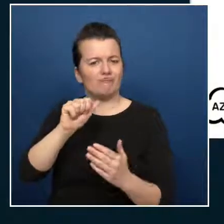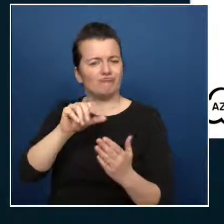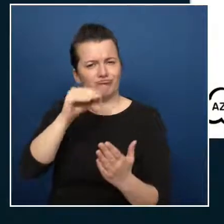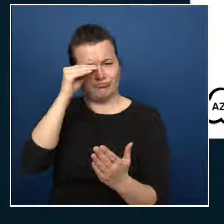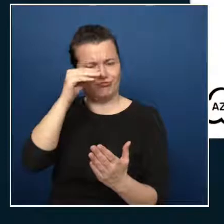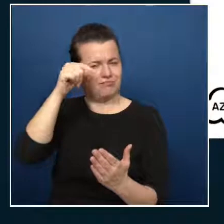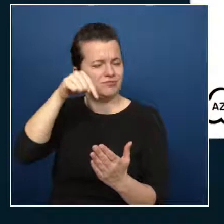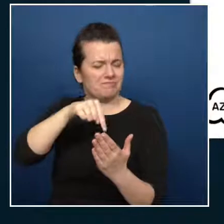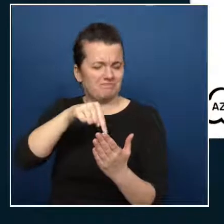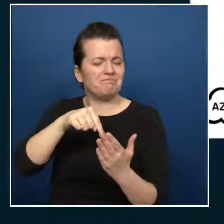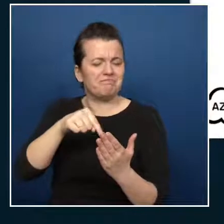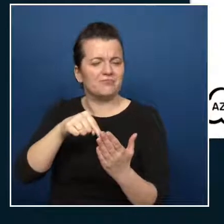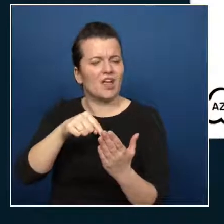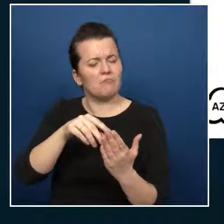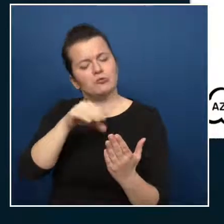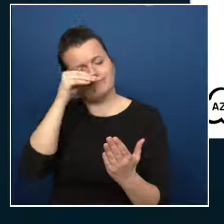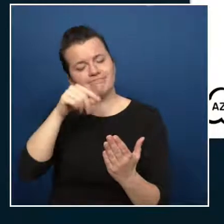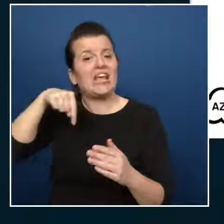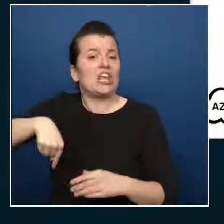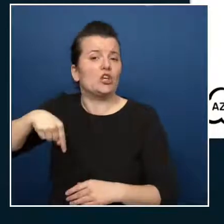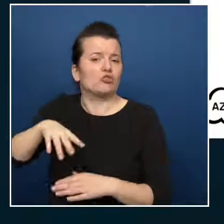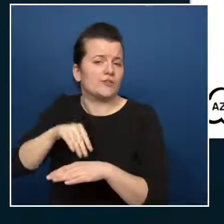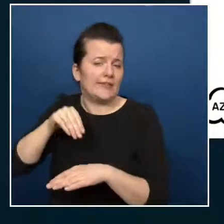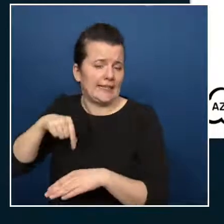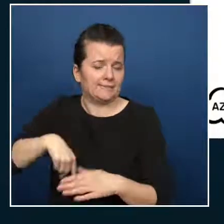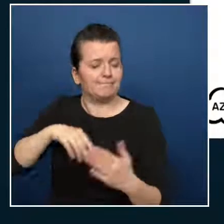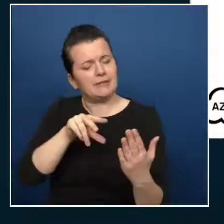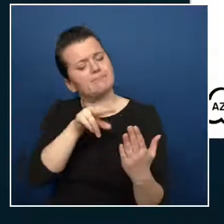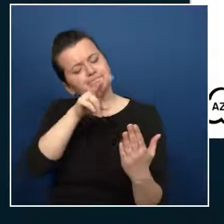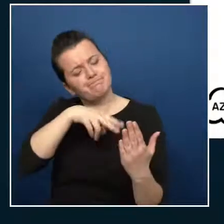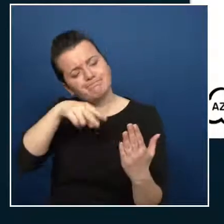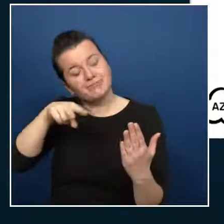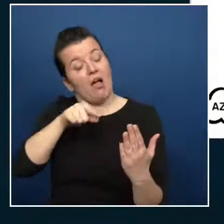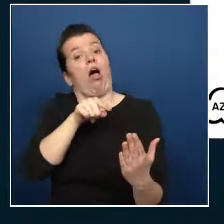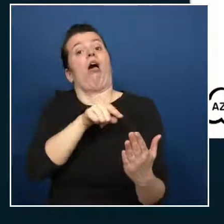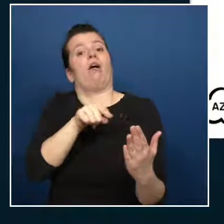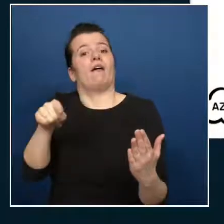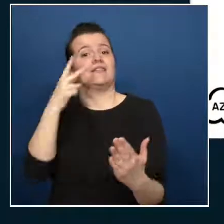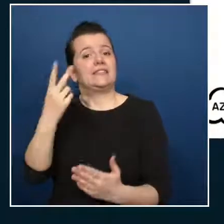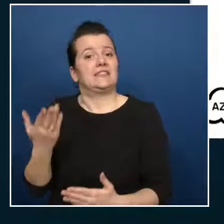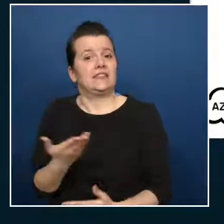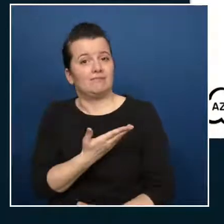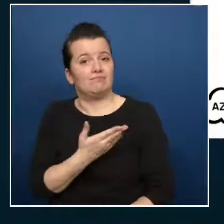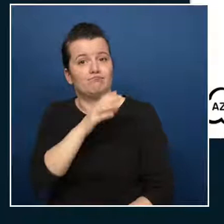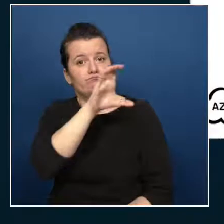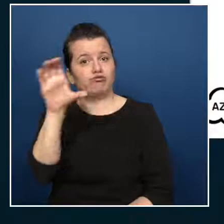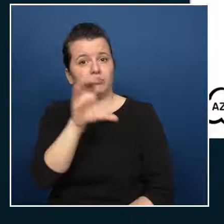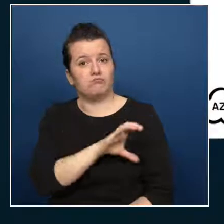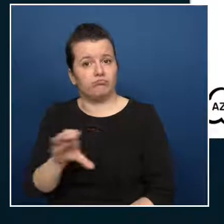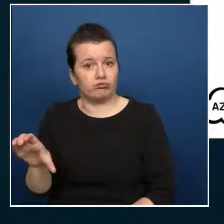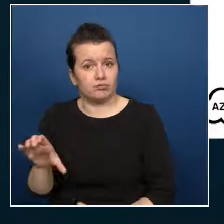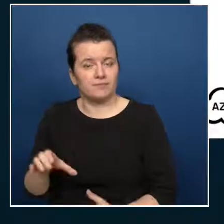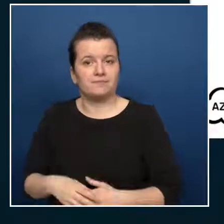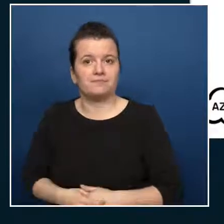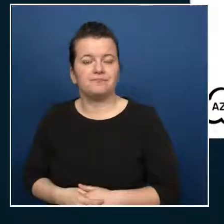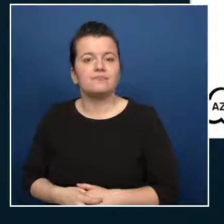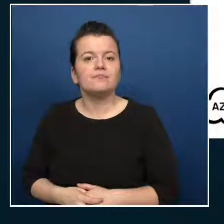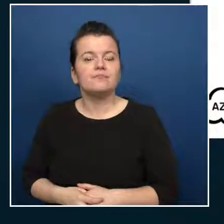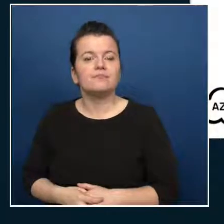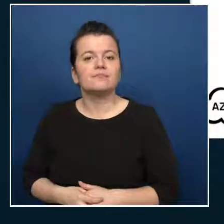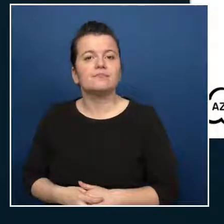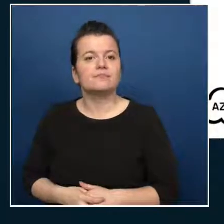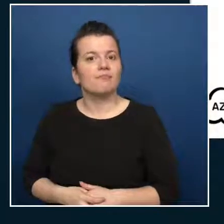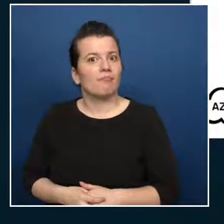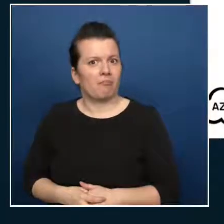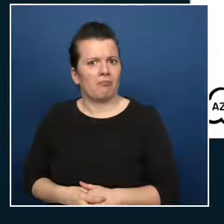Sweden. So while studying agile system development for a few years, I encountered this picture, and